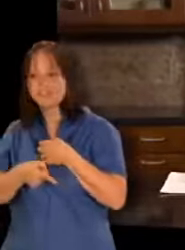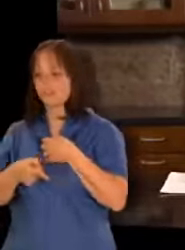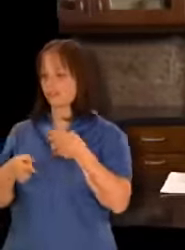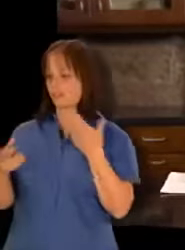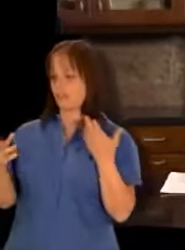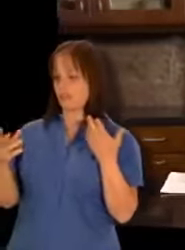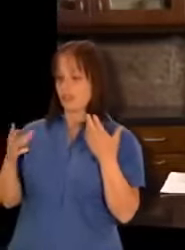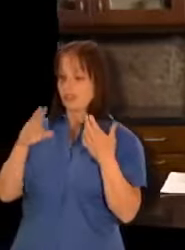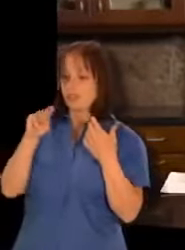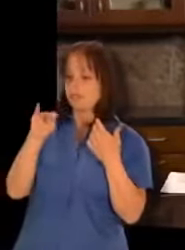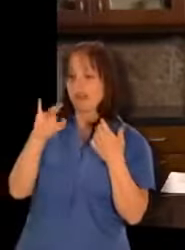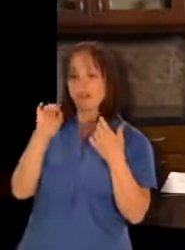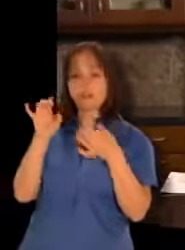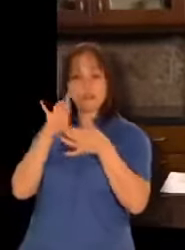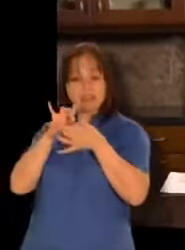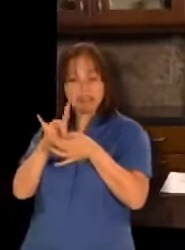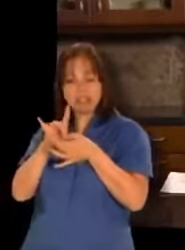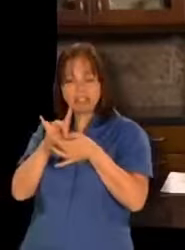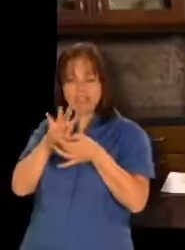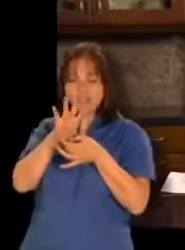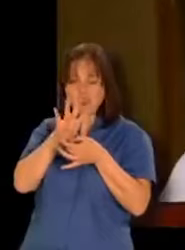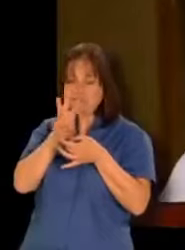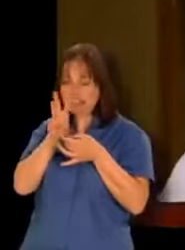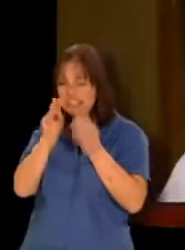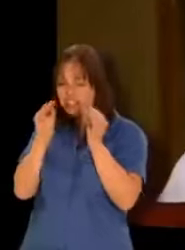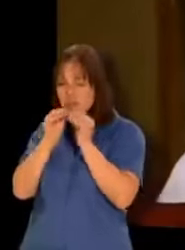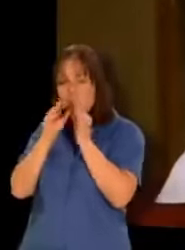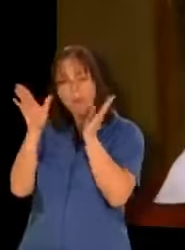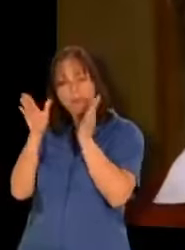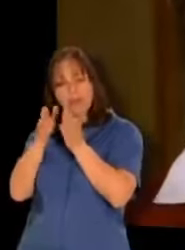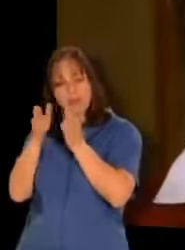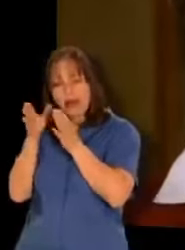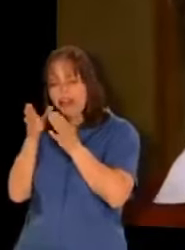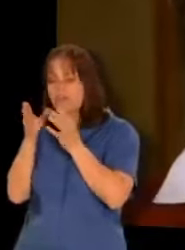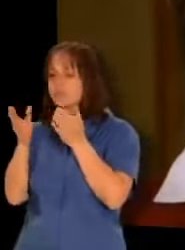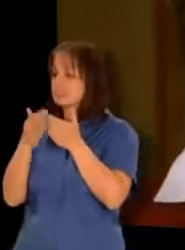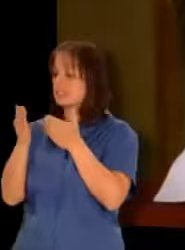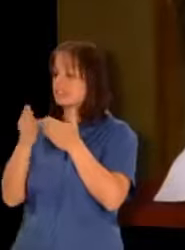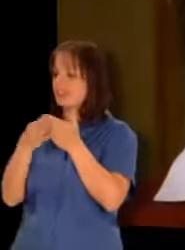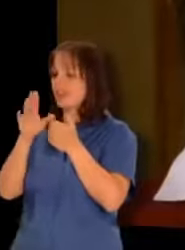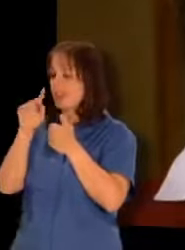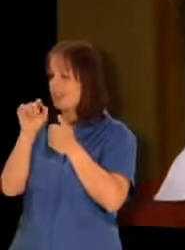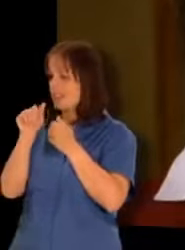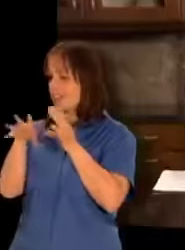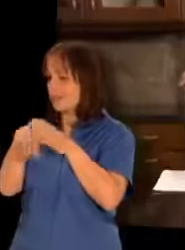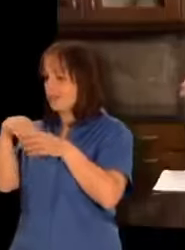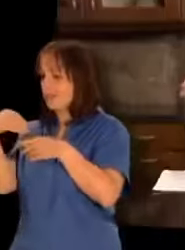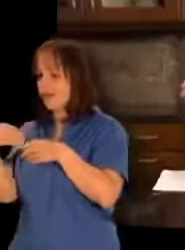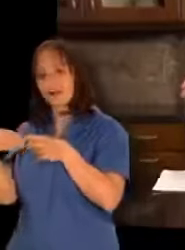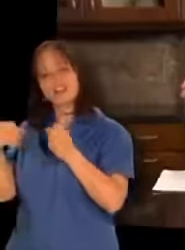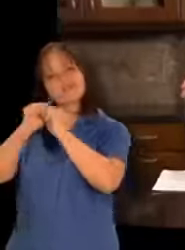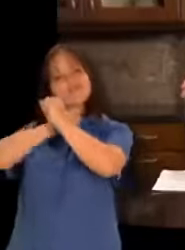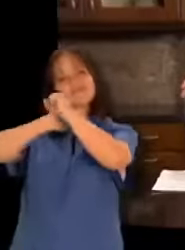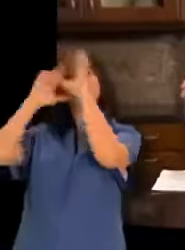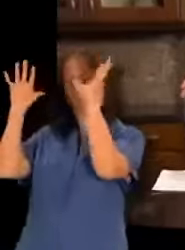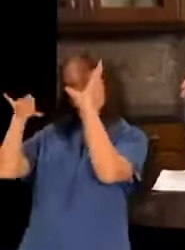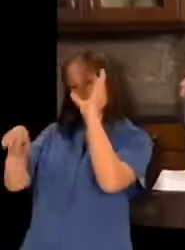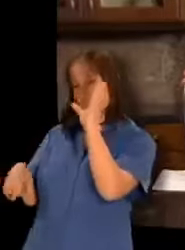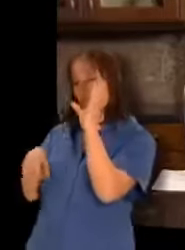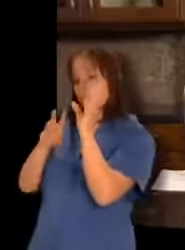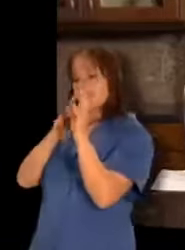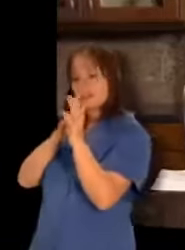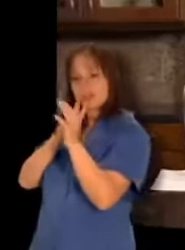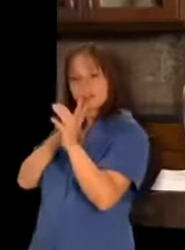the molecules being 4 to 6 clusters, much smaller, how it's drawing the tea out of the tea bag. Now imagine when you're drinking this water on a regular